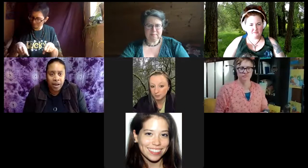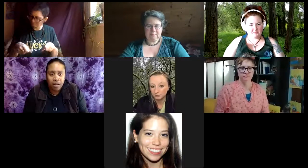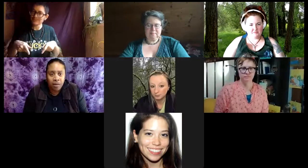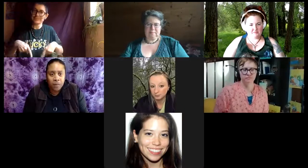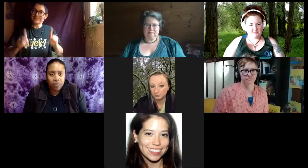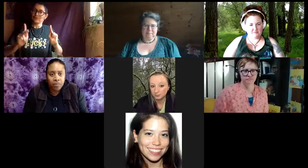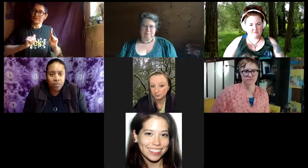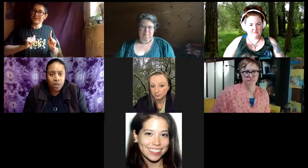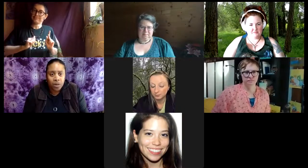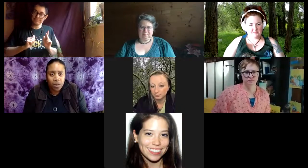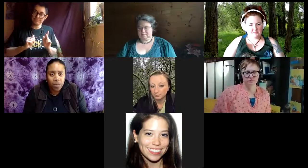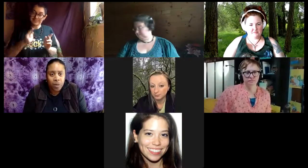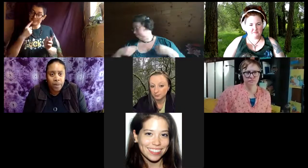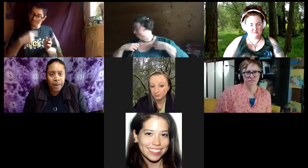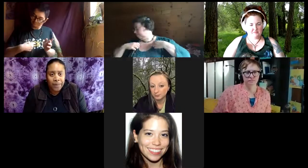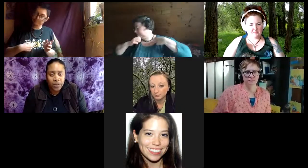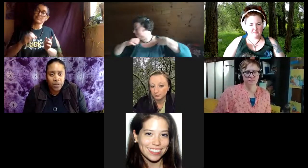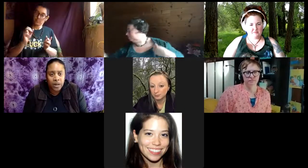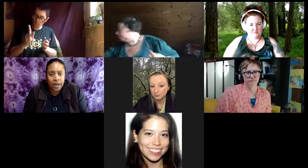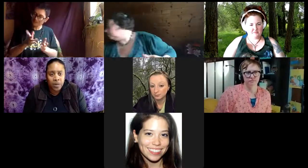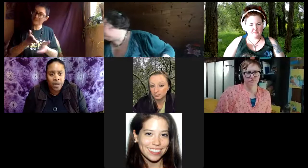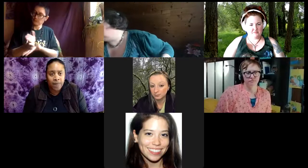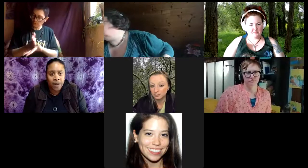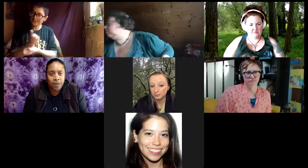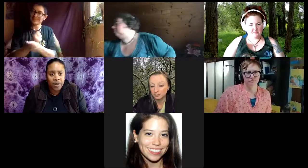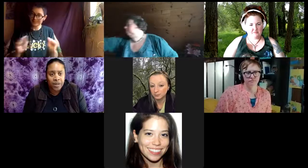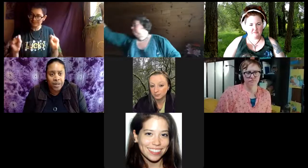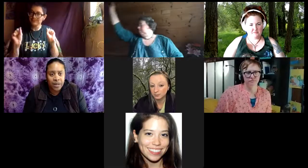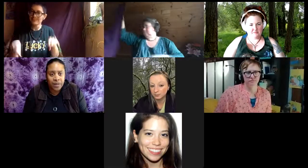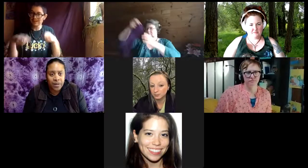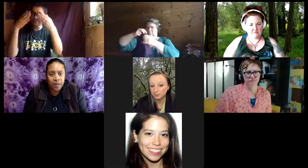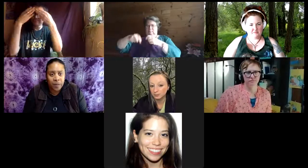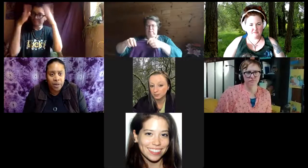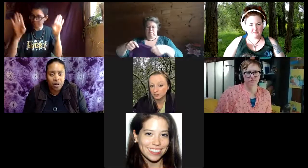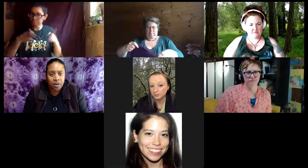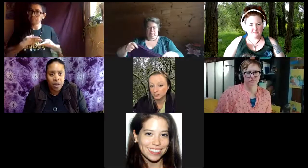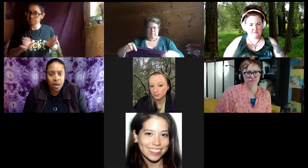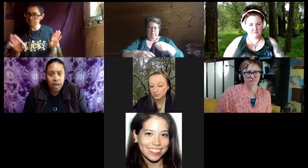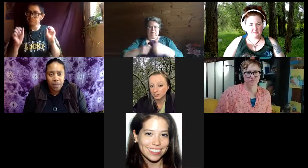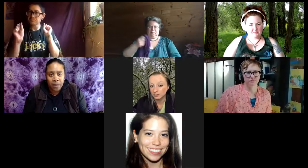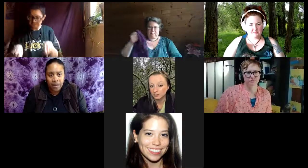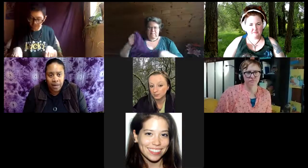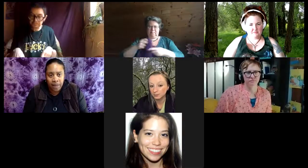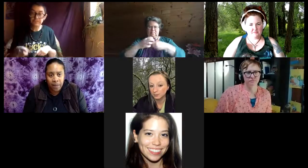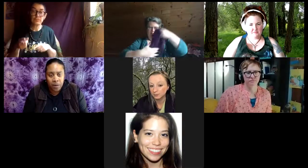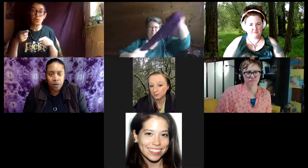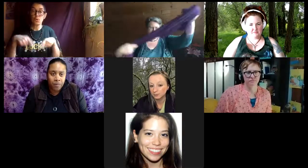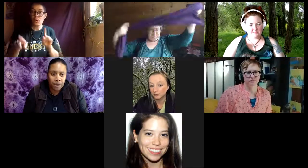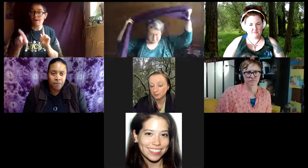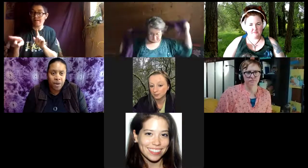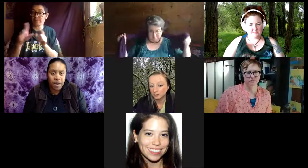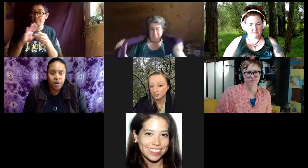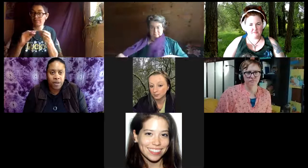that. And so you will be able to connect with that realm. You just need to give yourself permission and to be safe, you